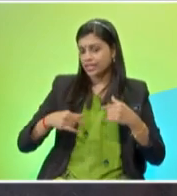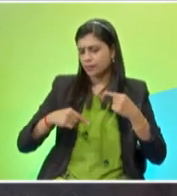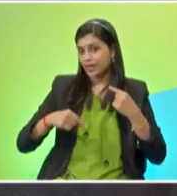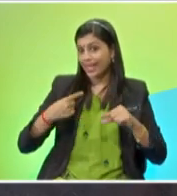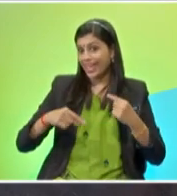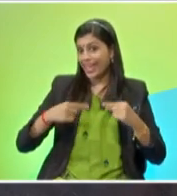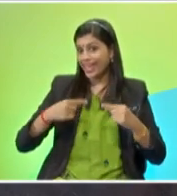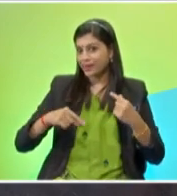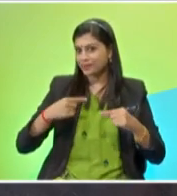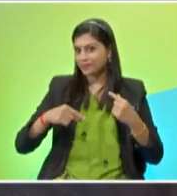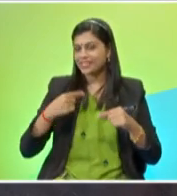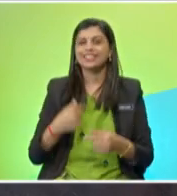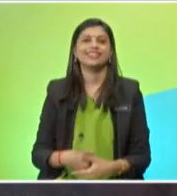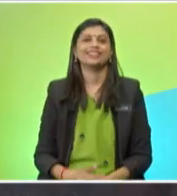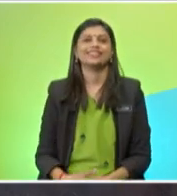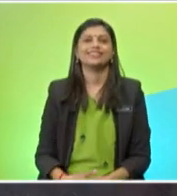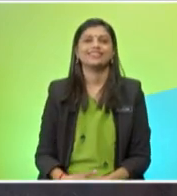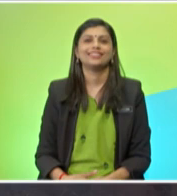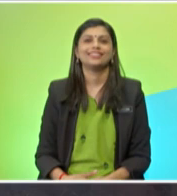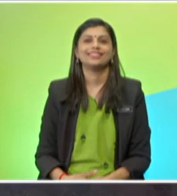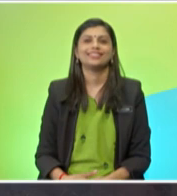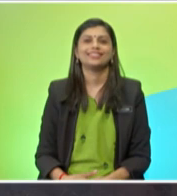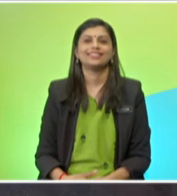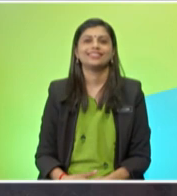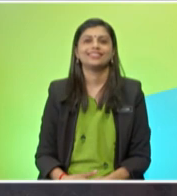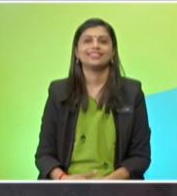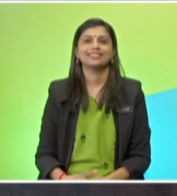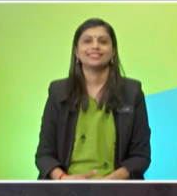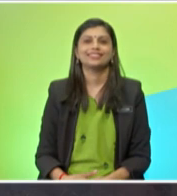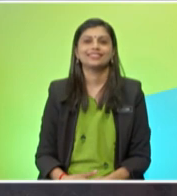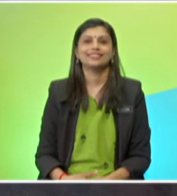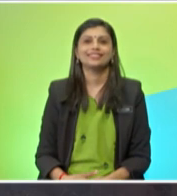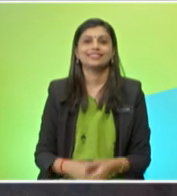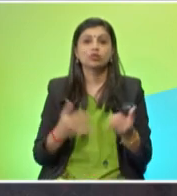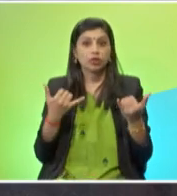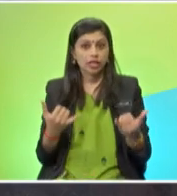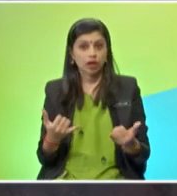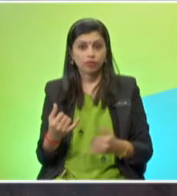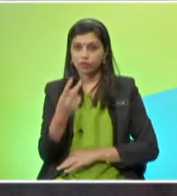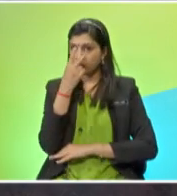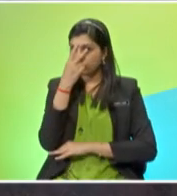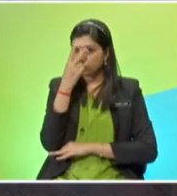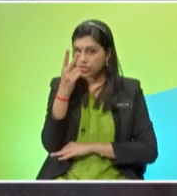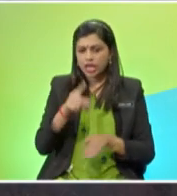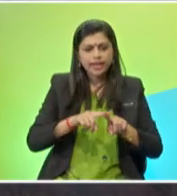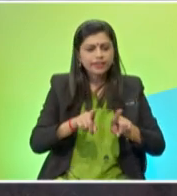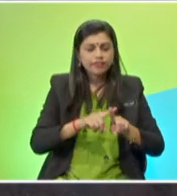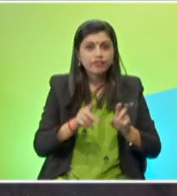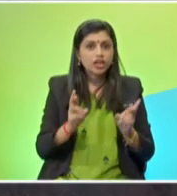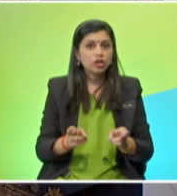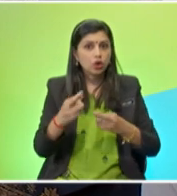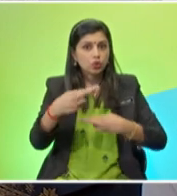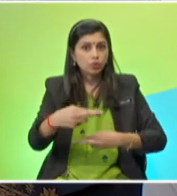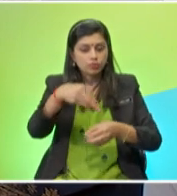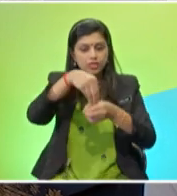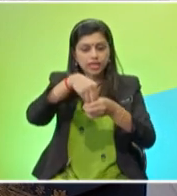that, we're going to learn part of a different rooms in a house. Different rooms in a house? Because a